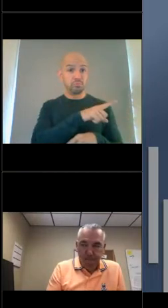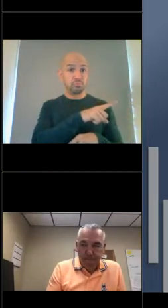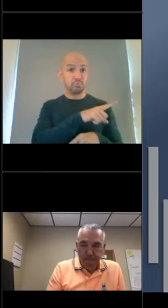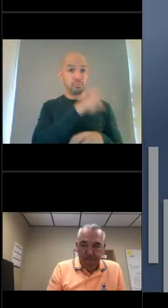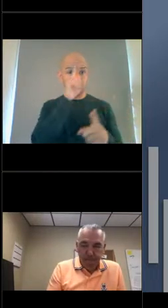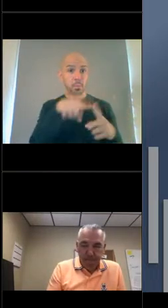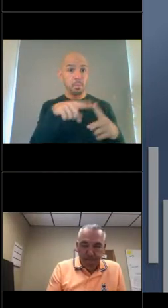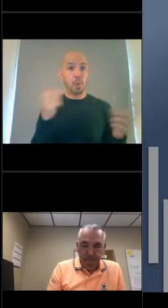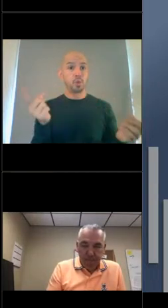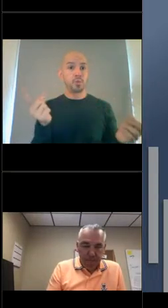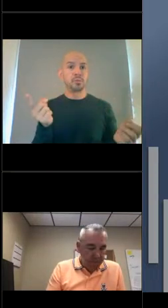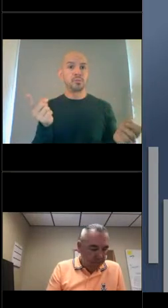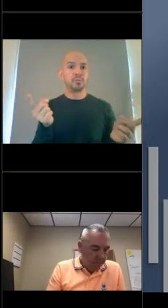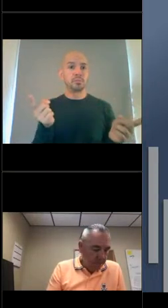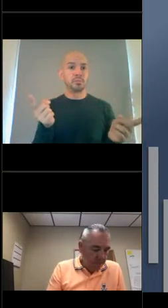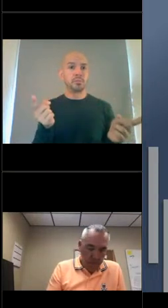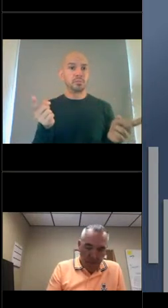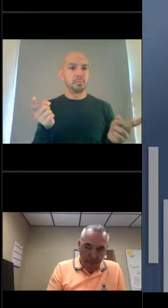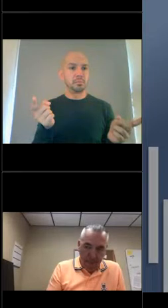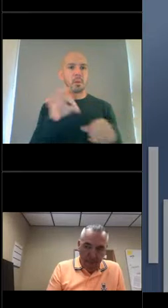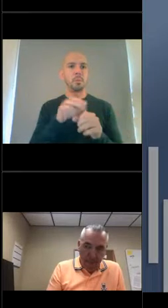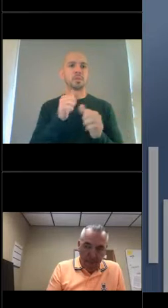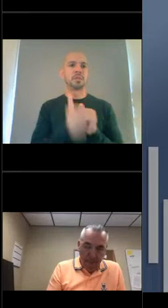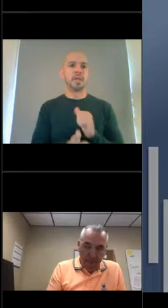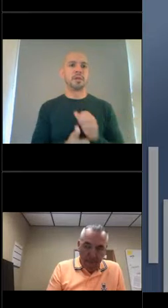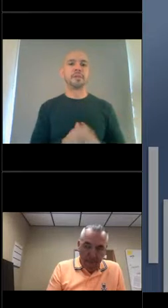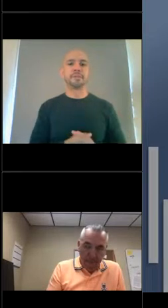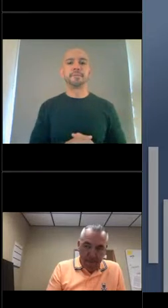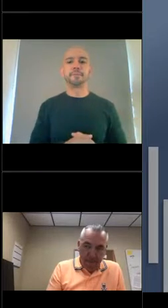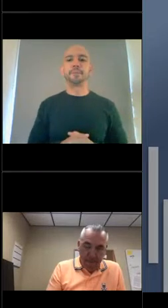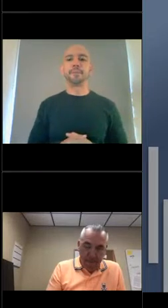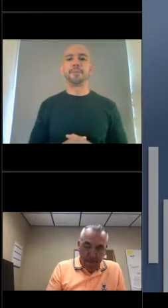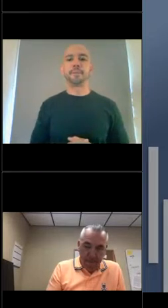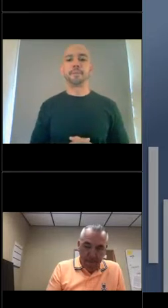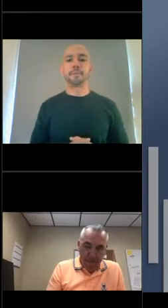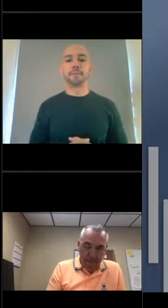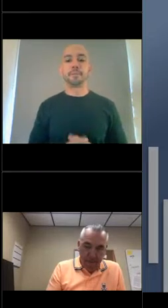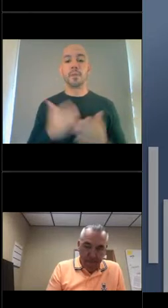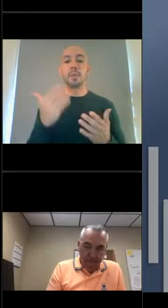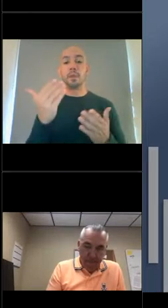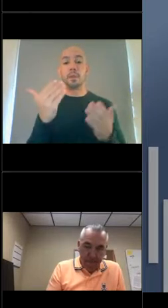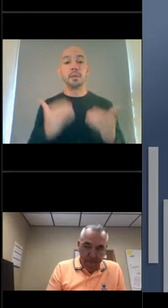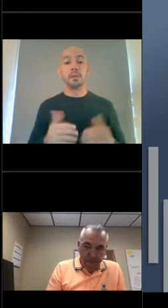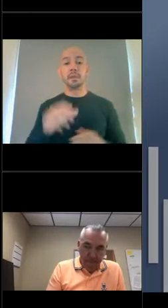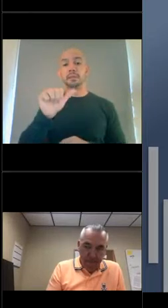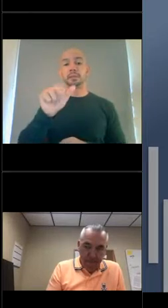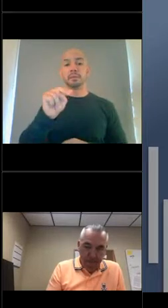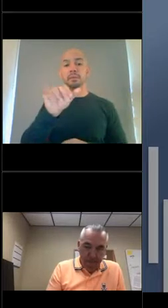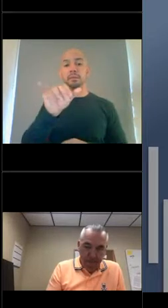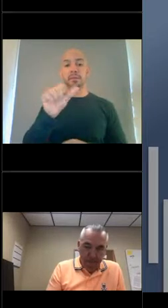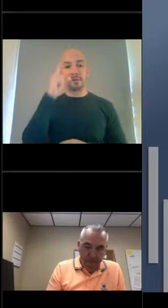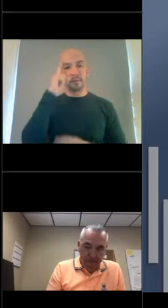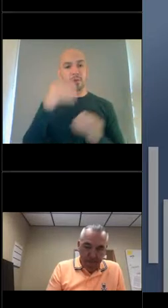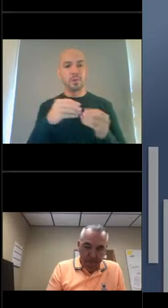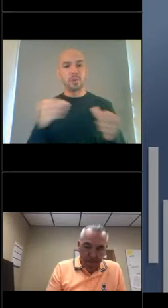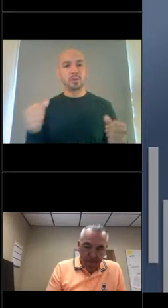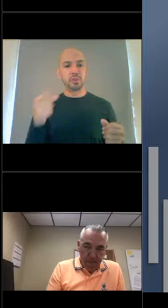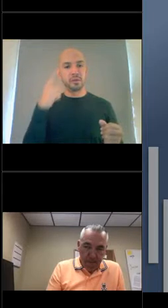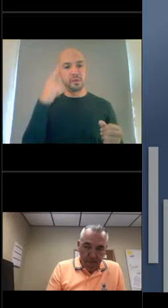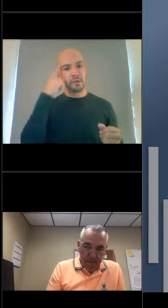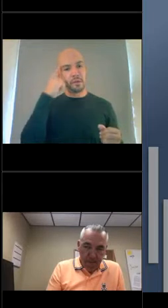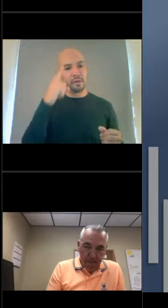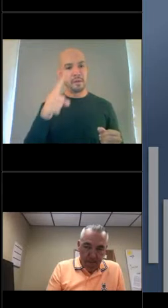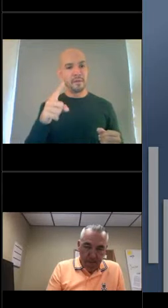opposed motion carries thank you next we'll move to anya for the resolution for the farm